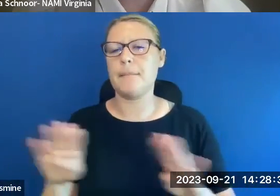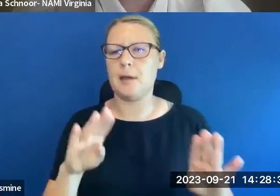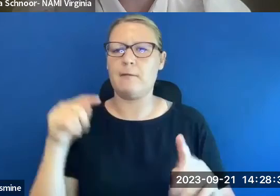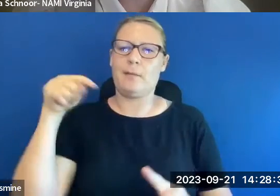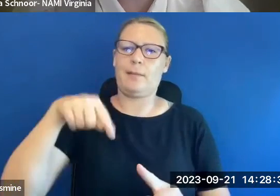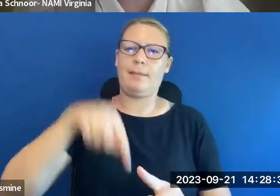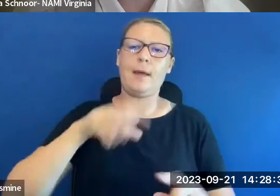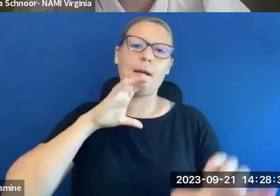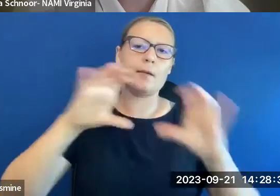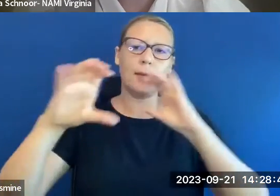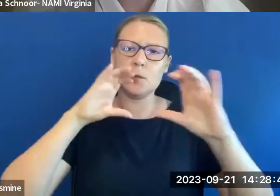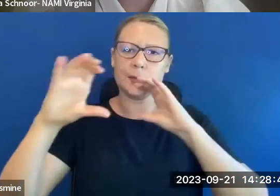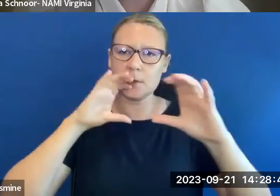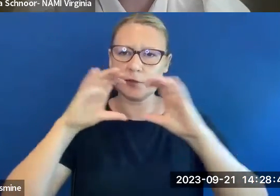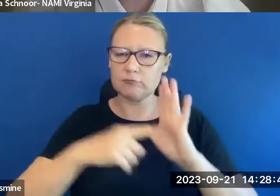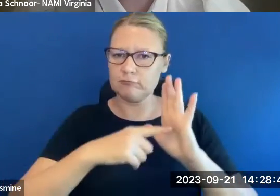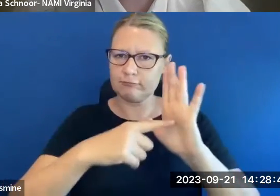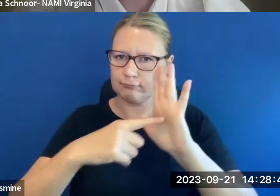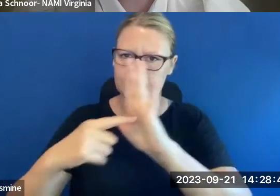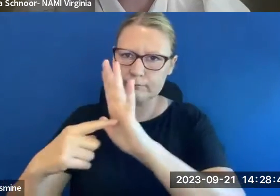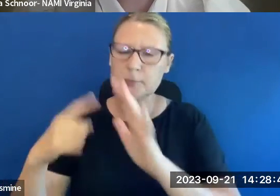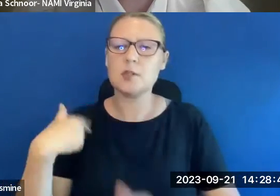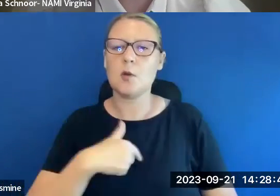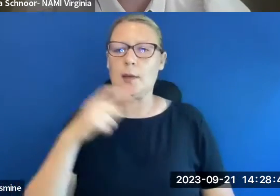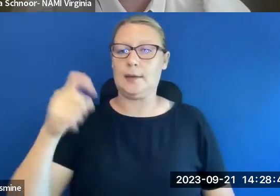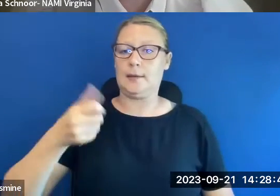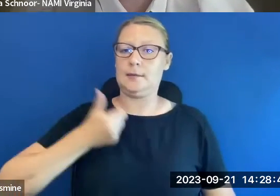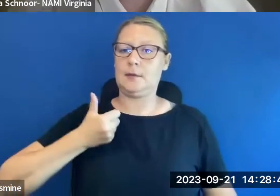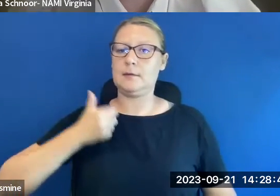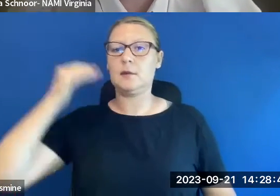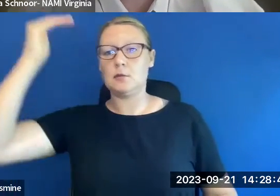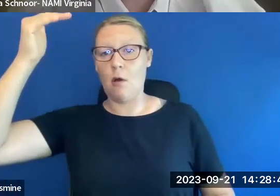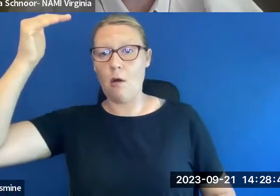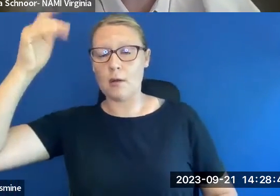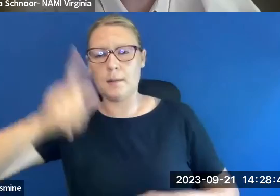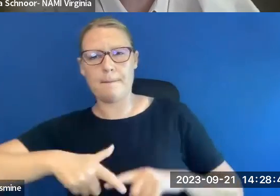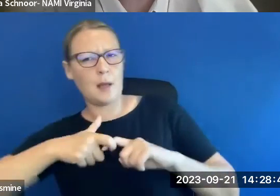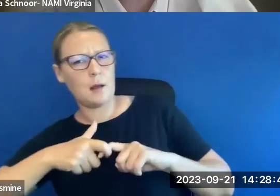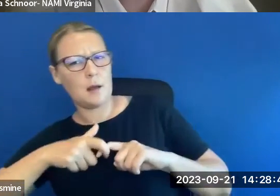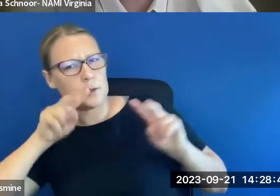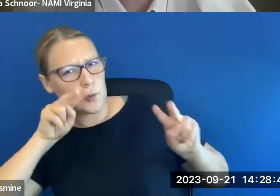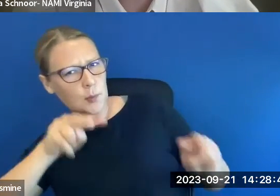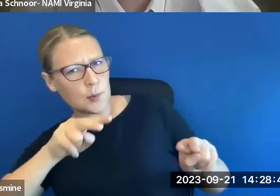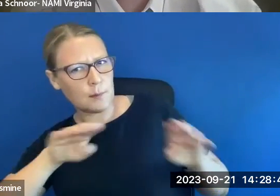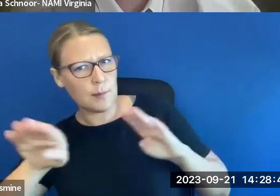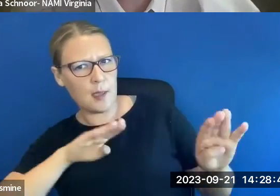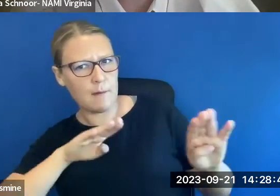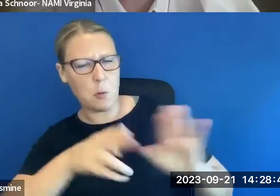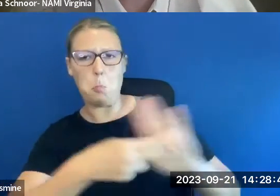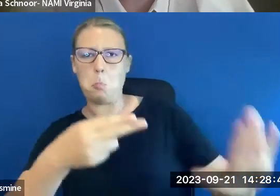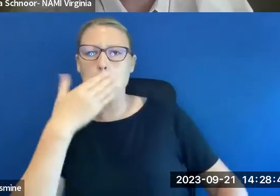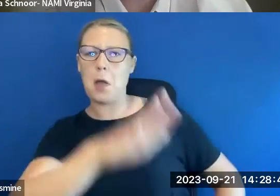communication. And so we have to, I think, stop and look at the behavior. And really, before we label it bad,